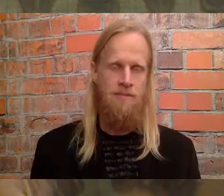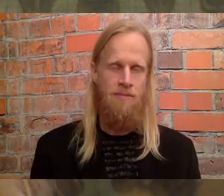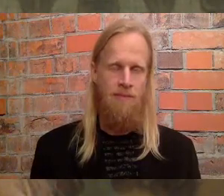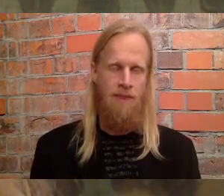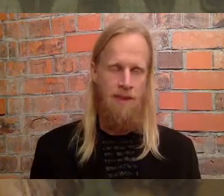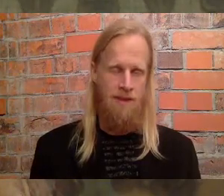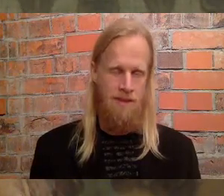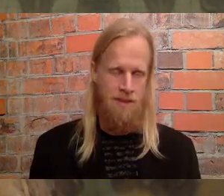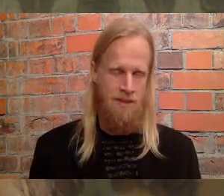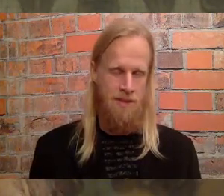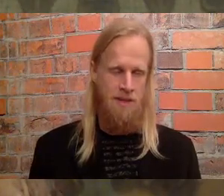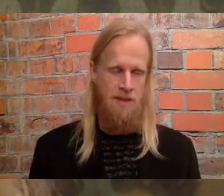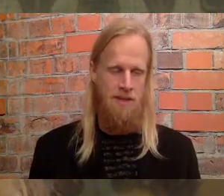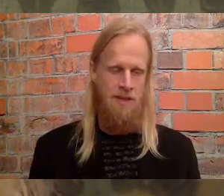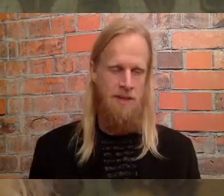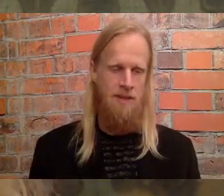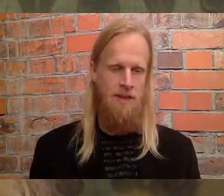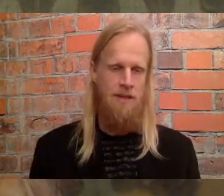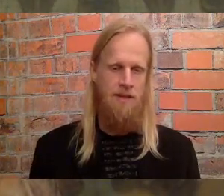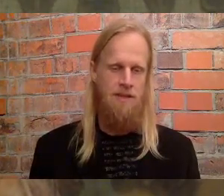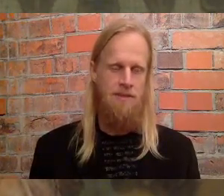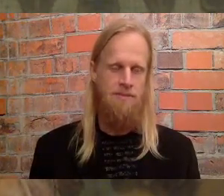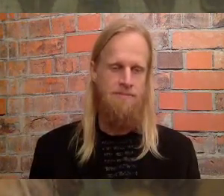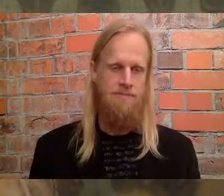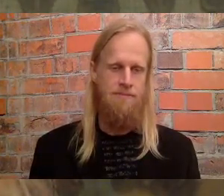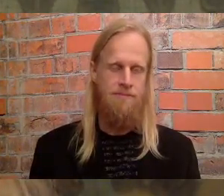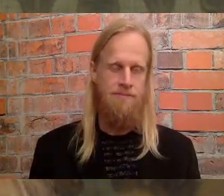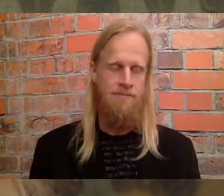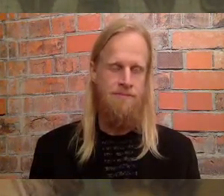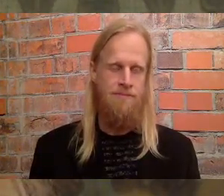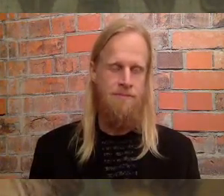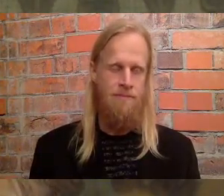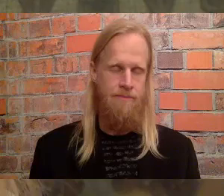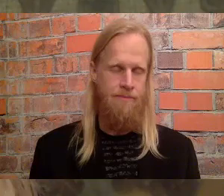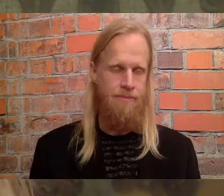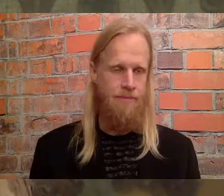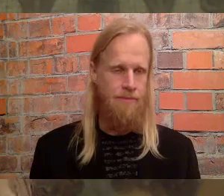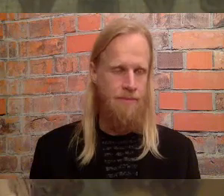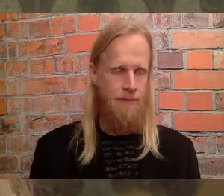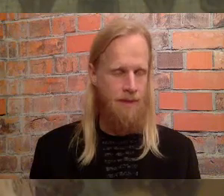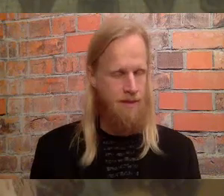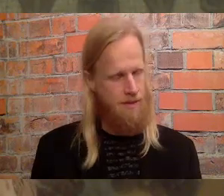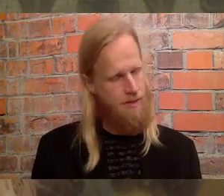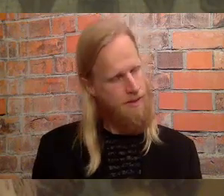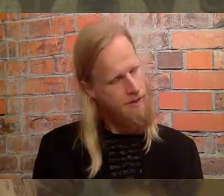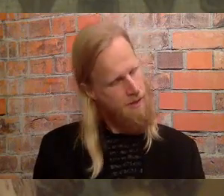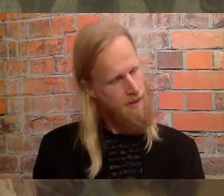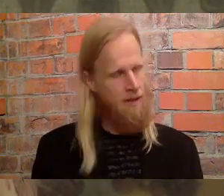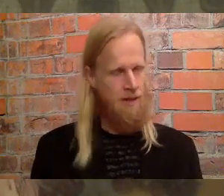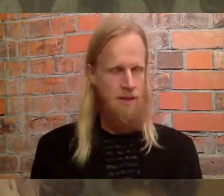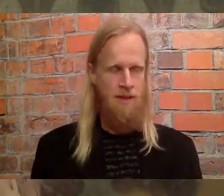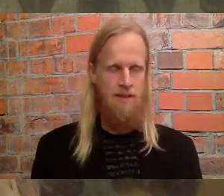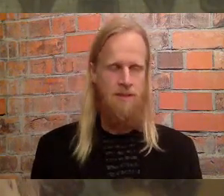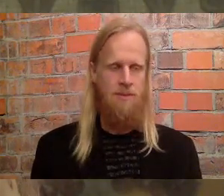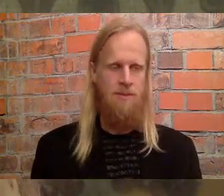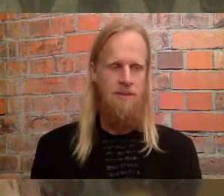I accept the part of me that has honored this fear all this time.